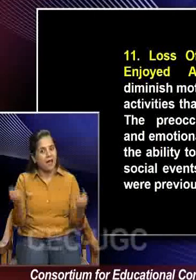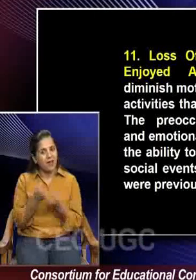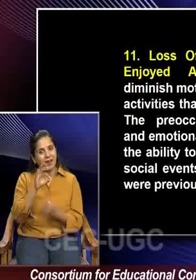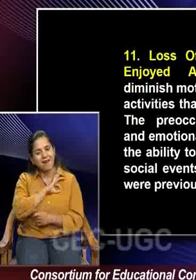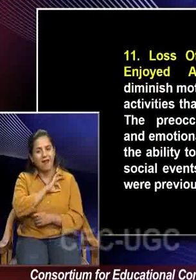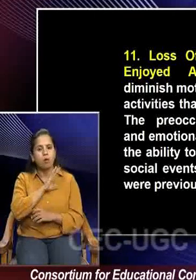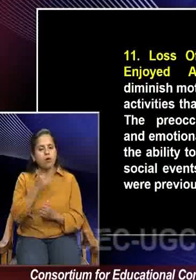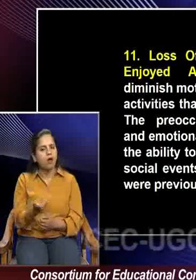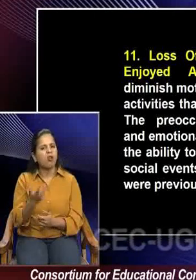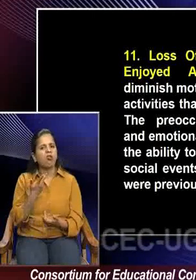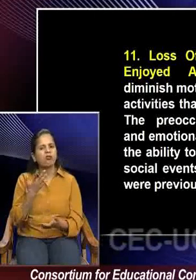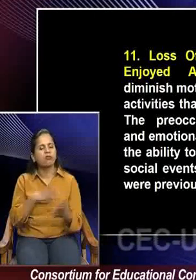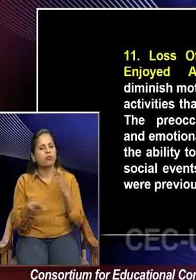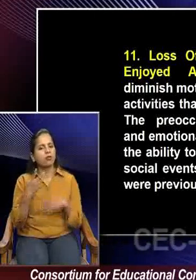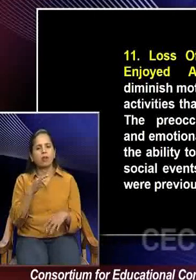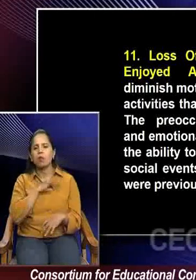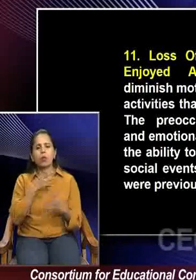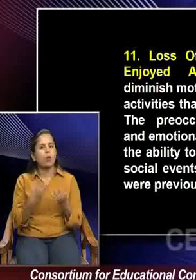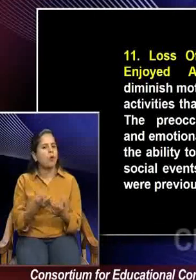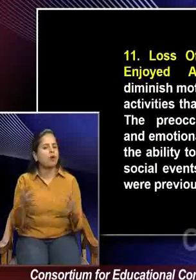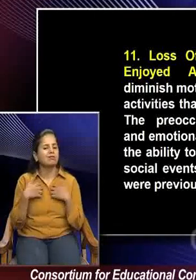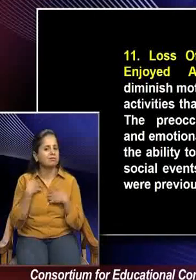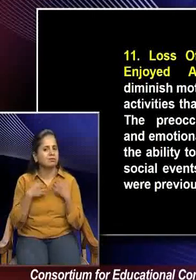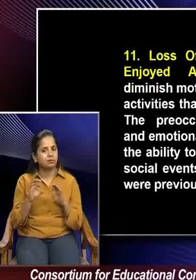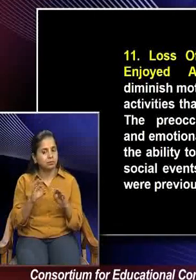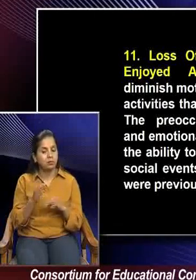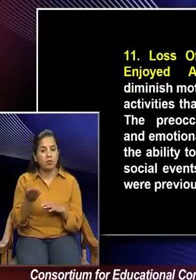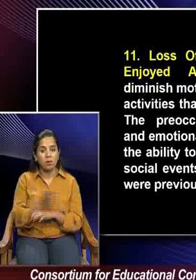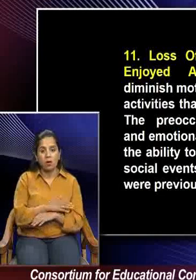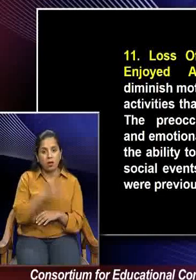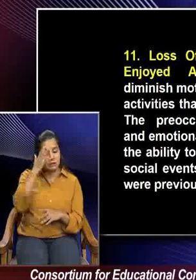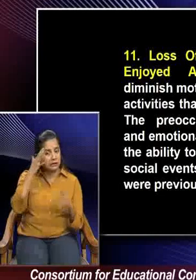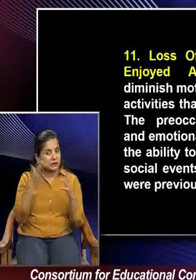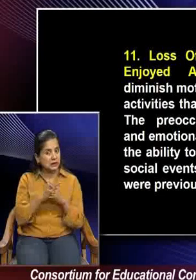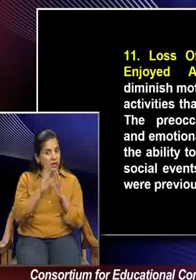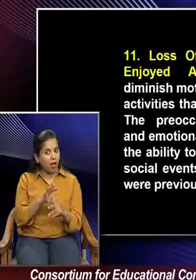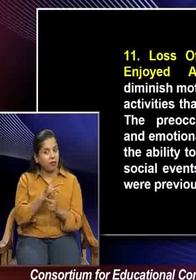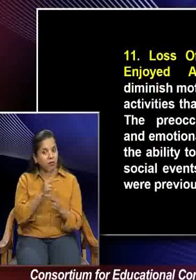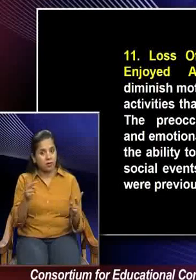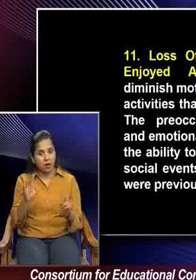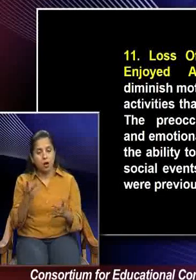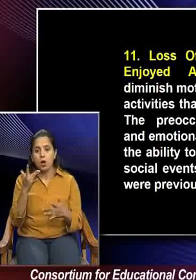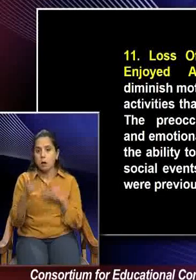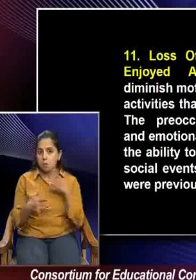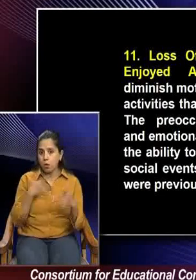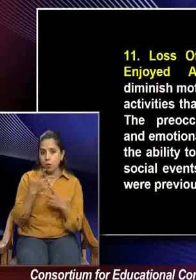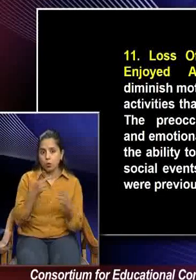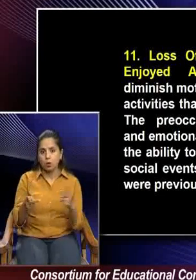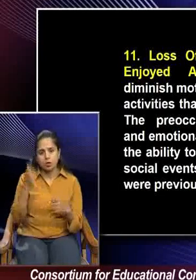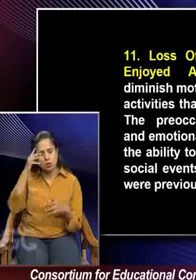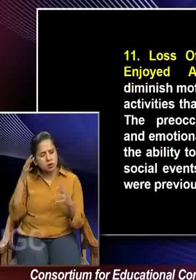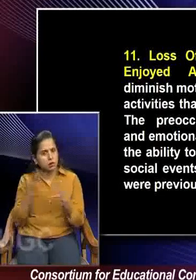pleasurable. The preoccupation with the stressors and emotional